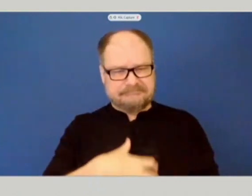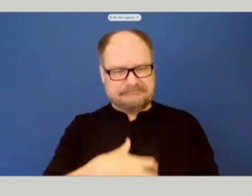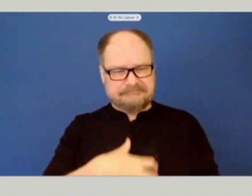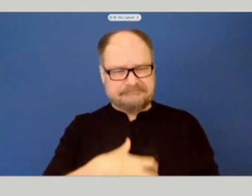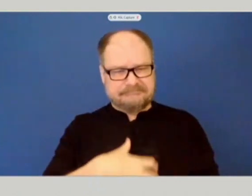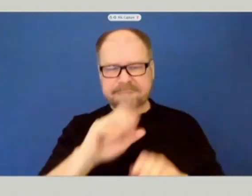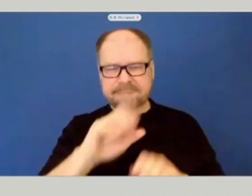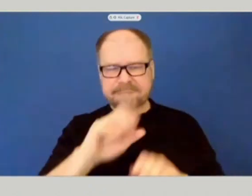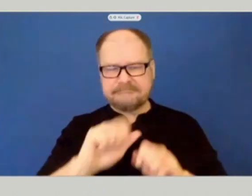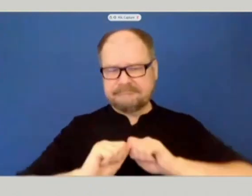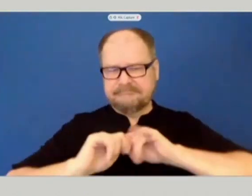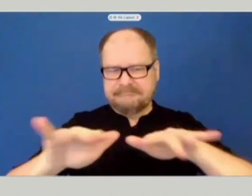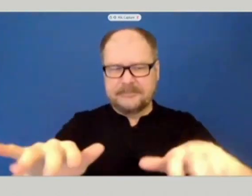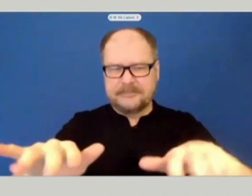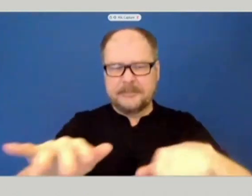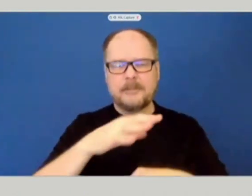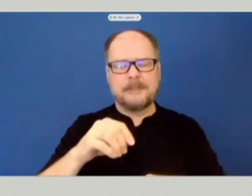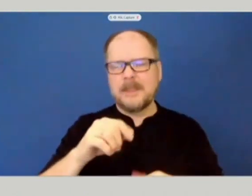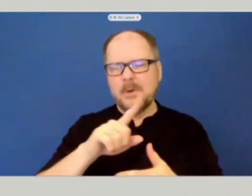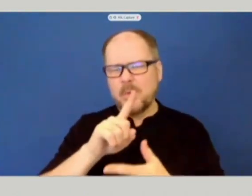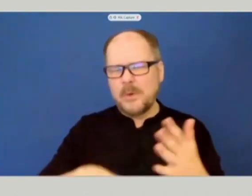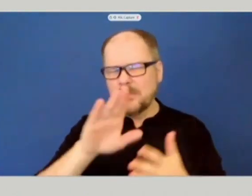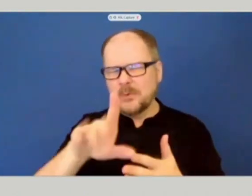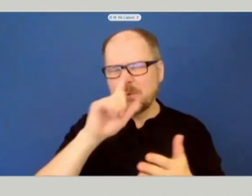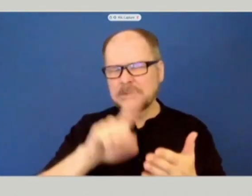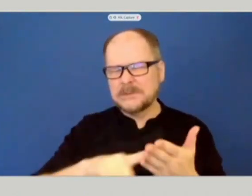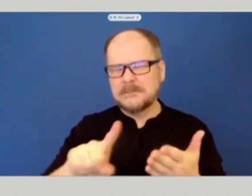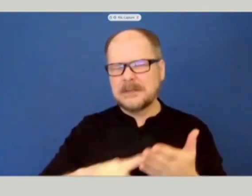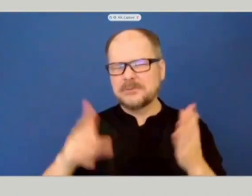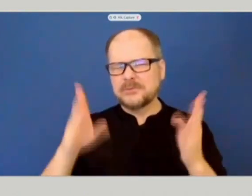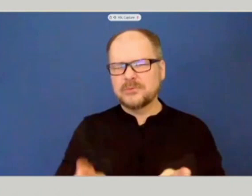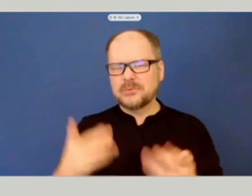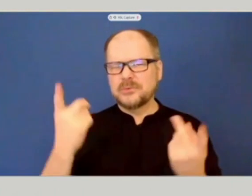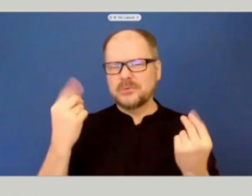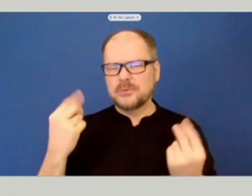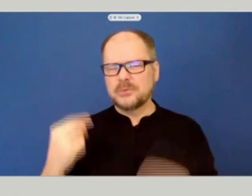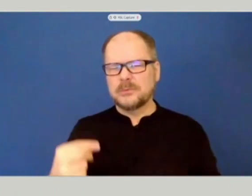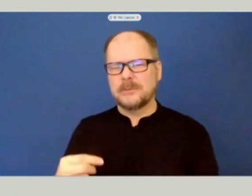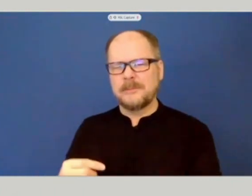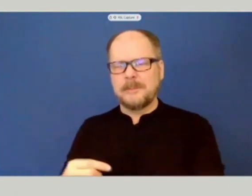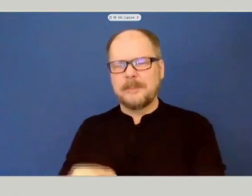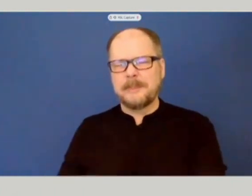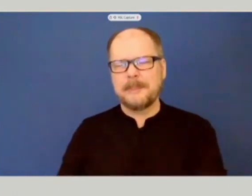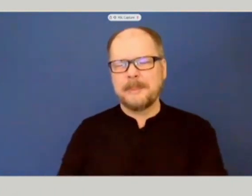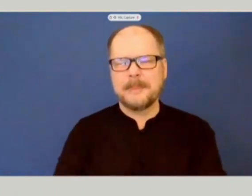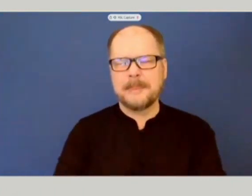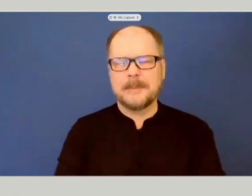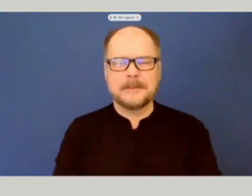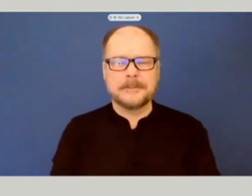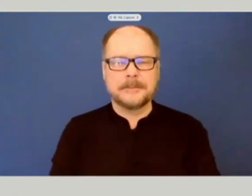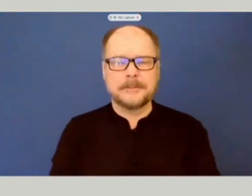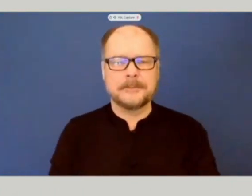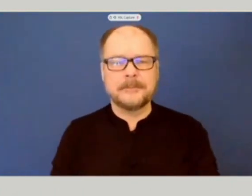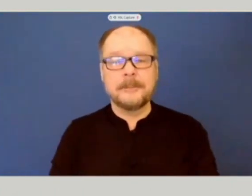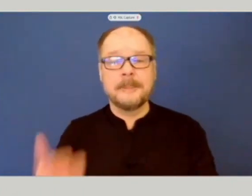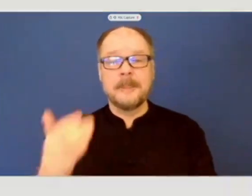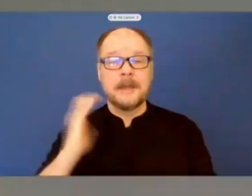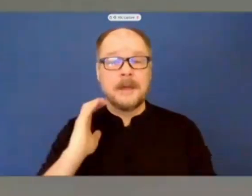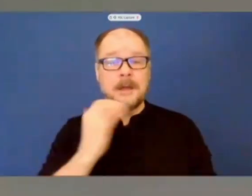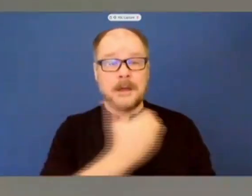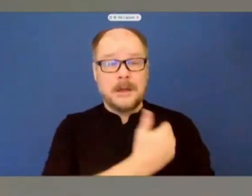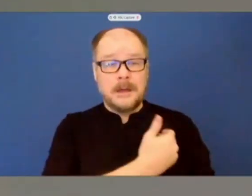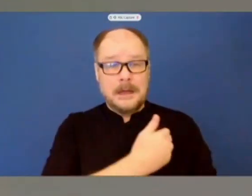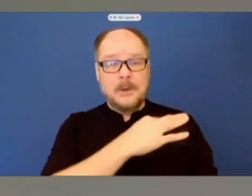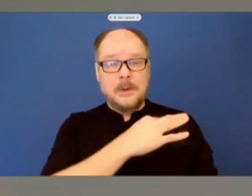here or there, or what these inspections look like. So our staff have been going out and